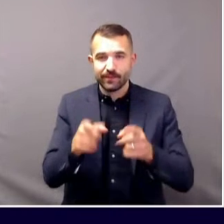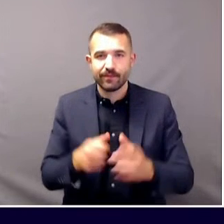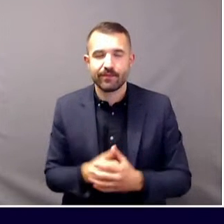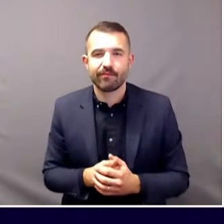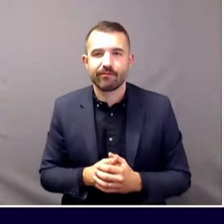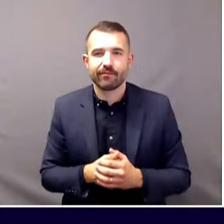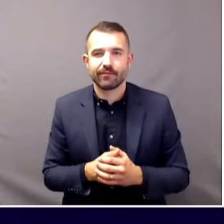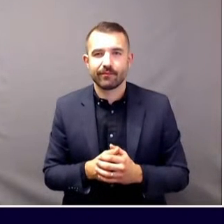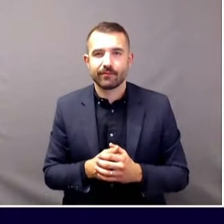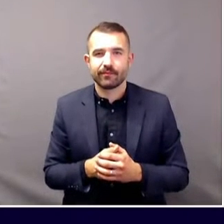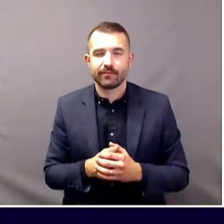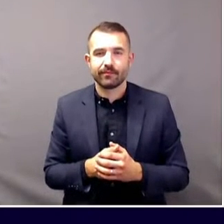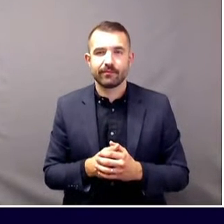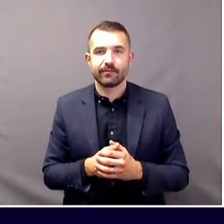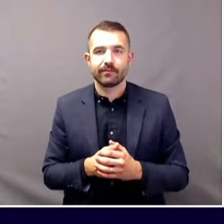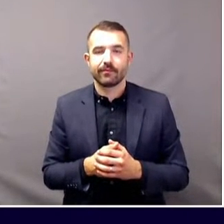actually.